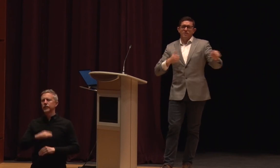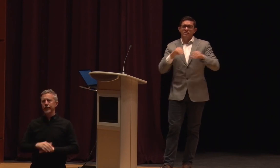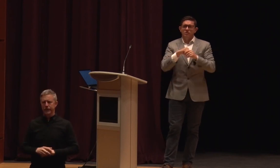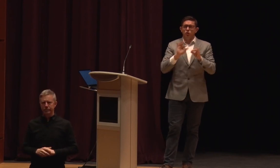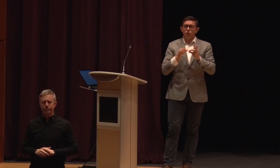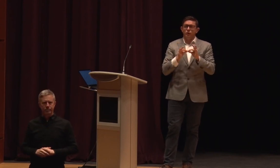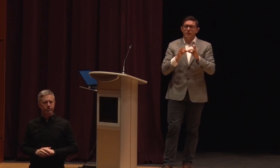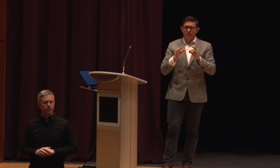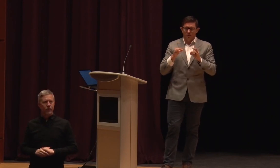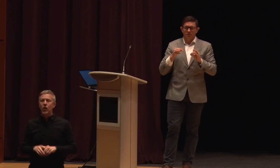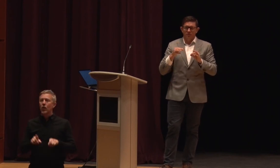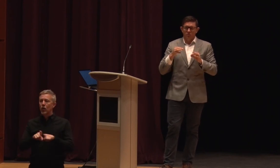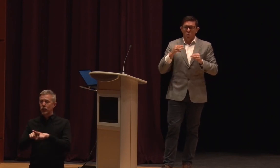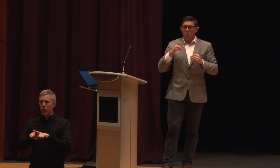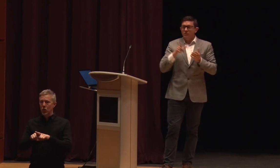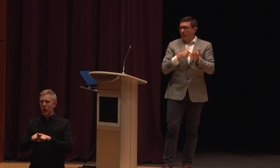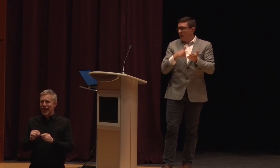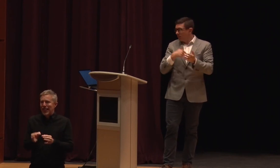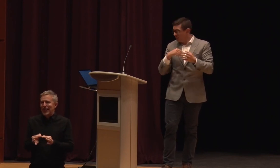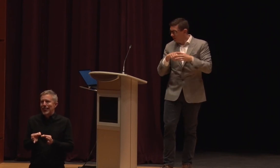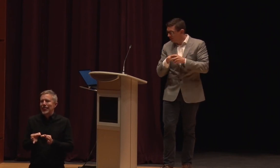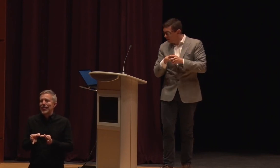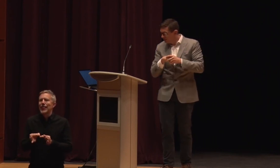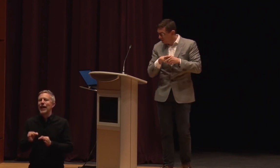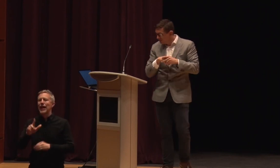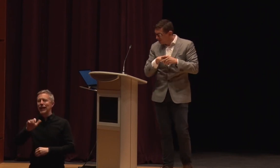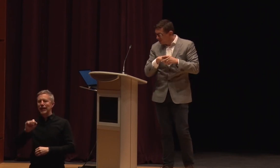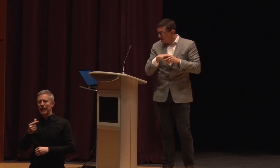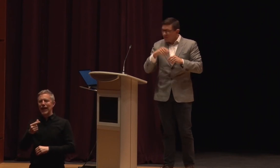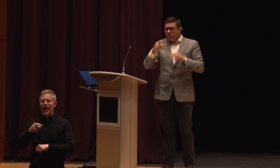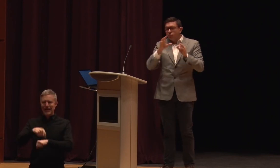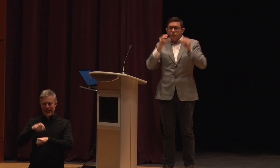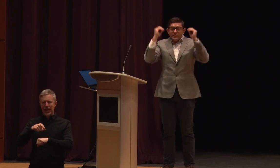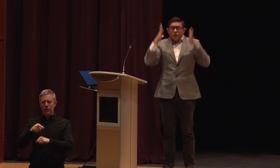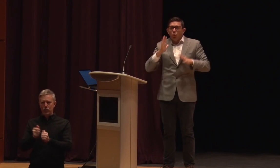Also, you have lag time with the interpreters.